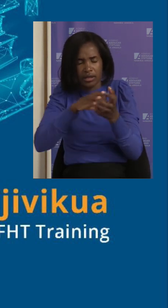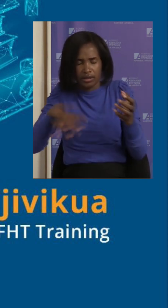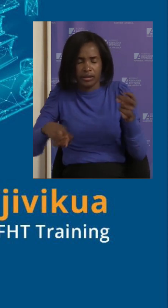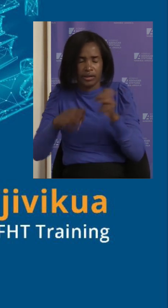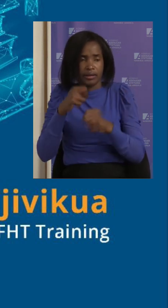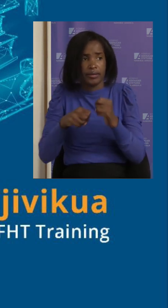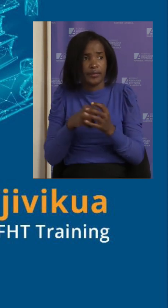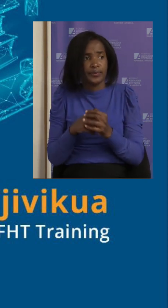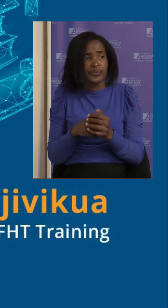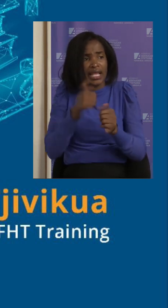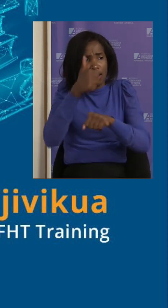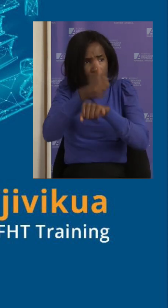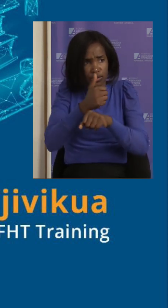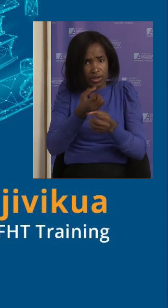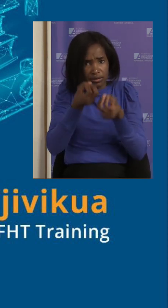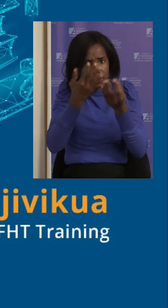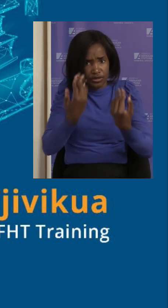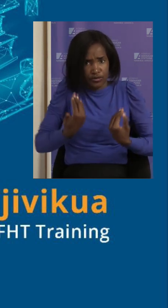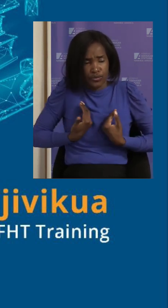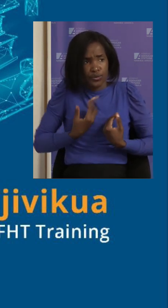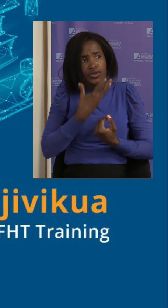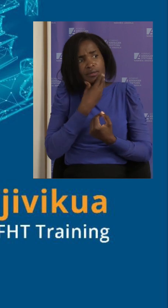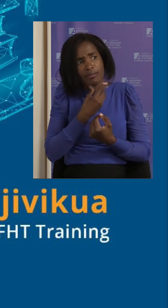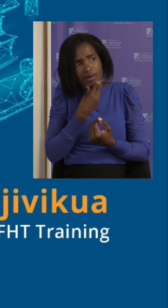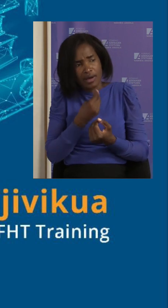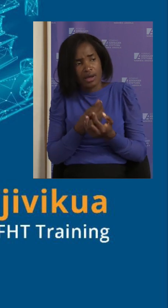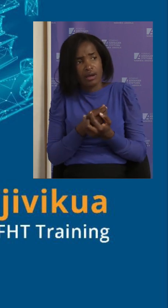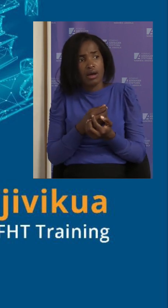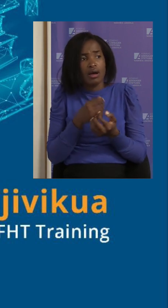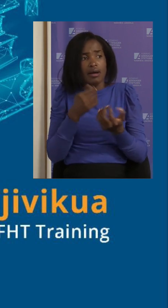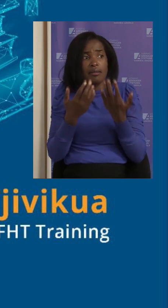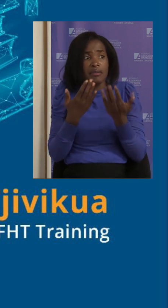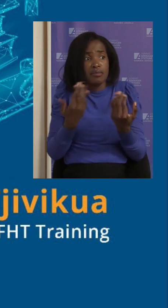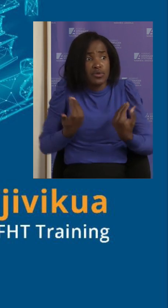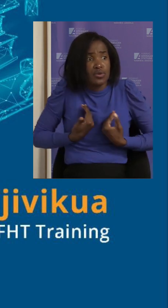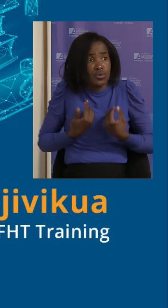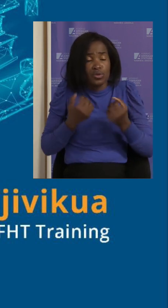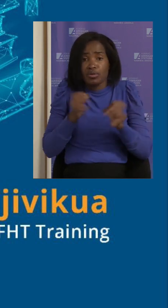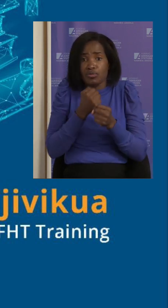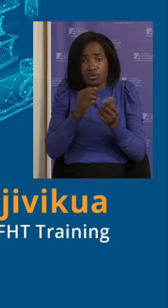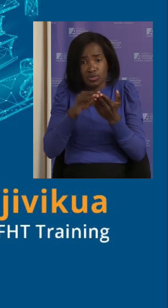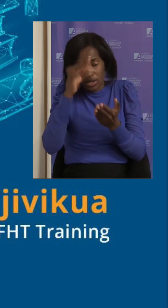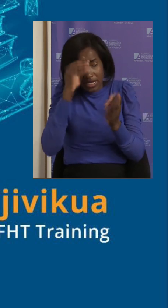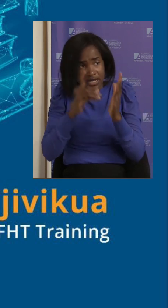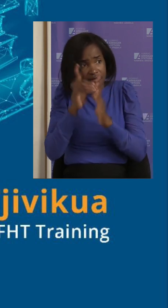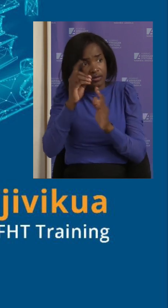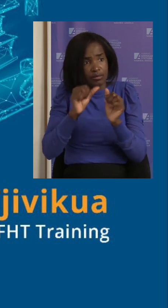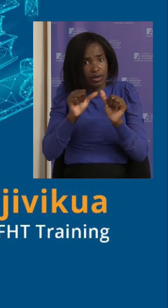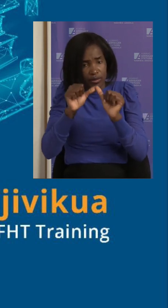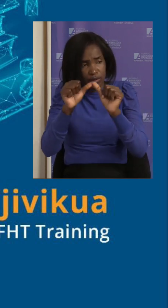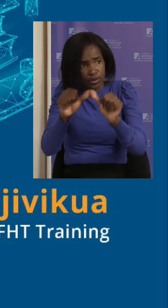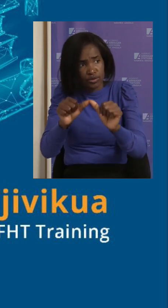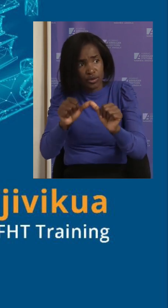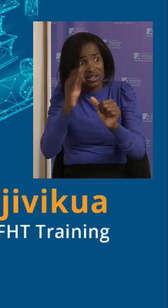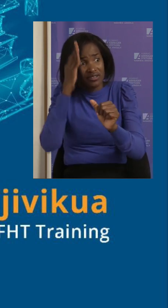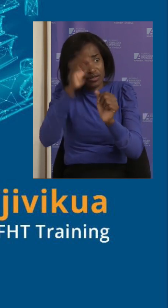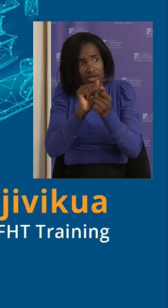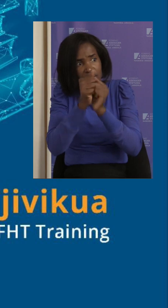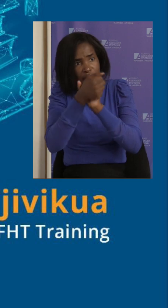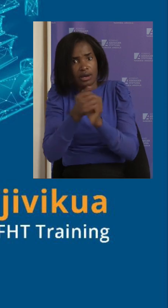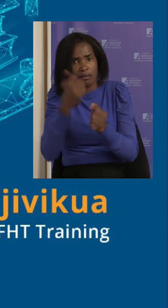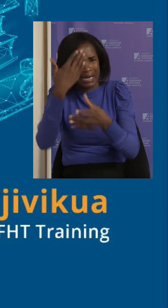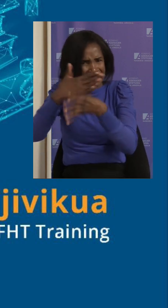youth, for the young adults with no prospects to learn, develop, and advance so that they can become